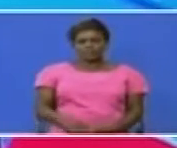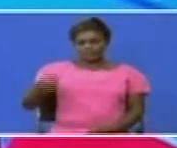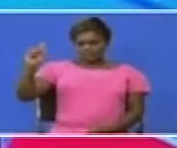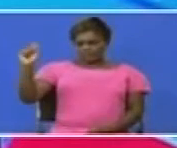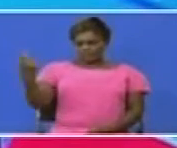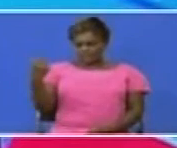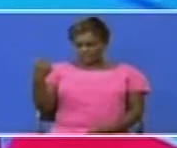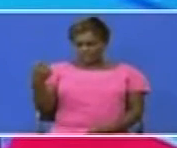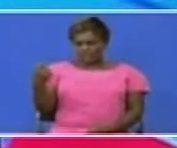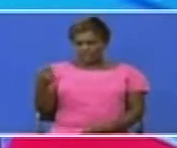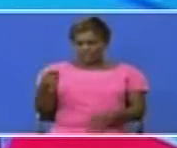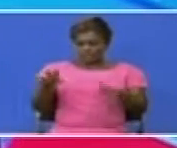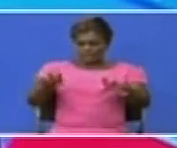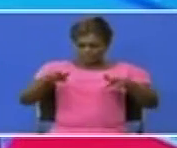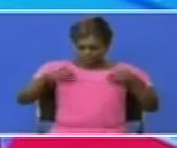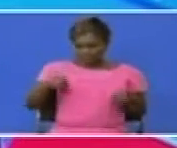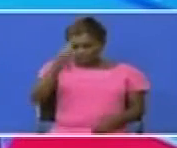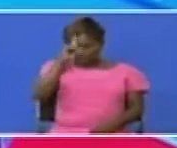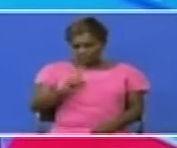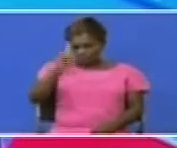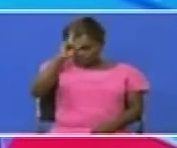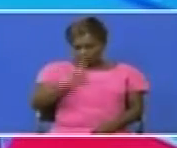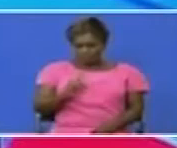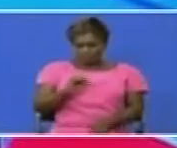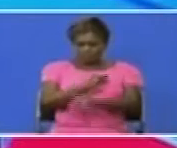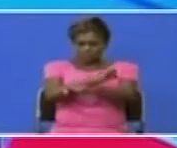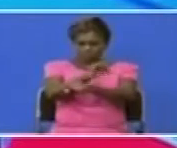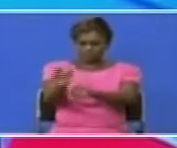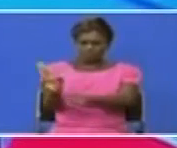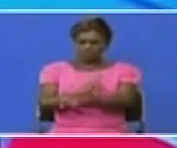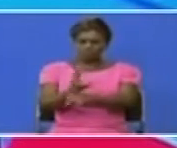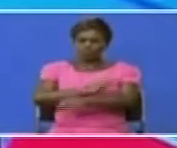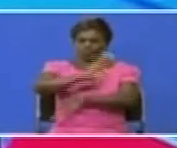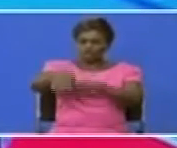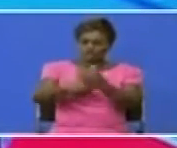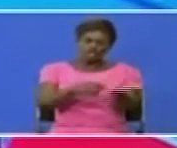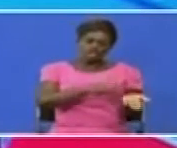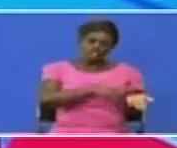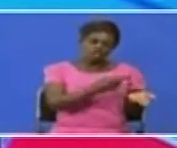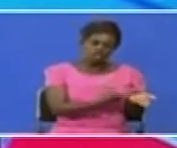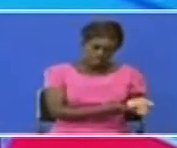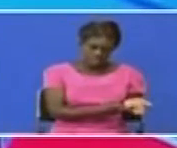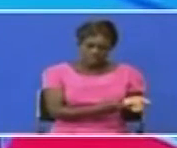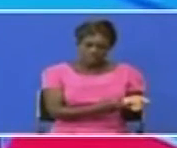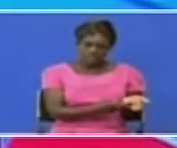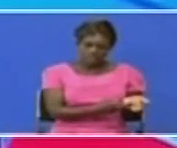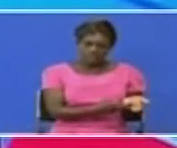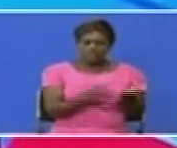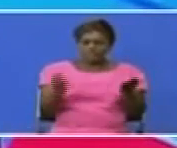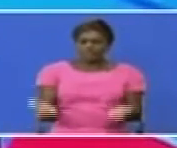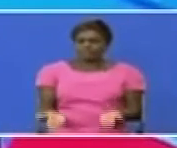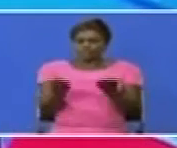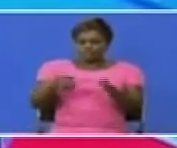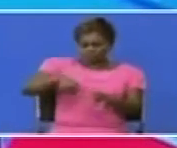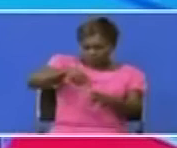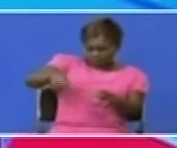Kenya needs to embark on a serious countrywide mapping to explore all mineral deposits at its disposal. That will improve Kenya's